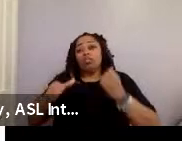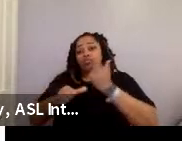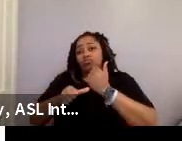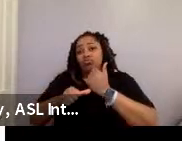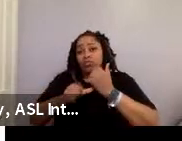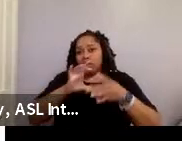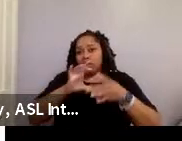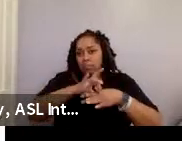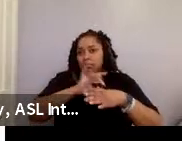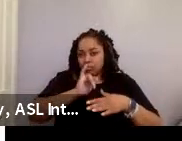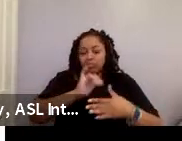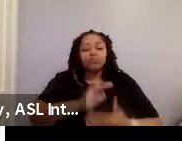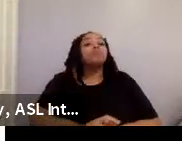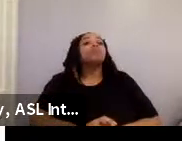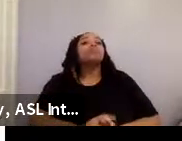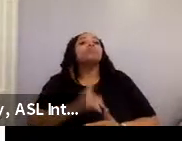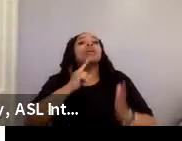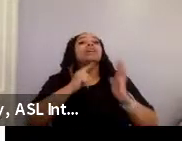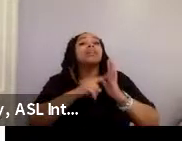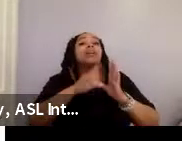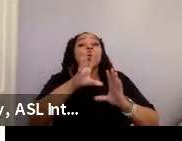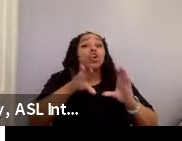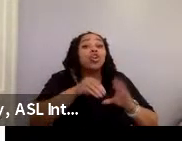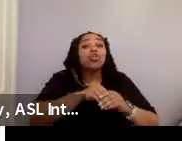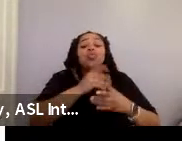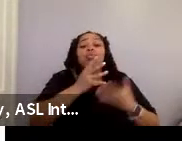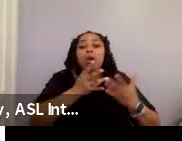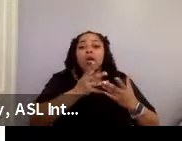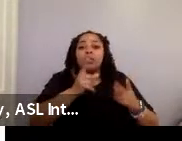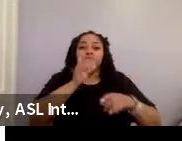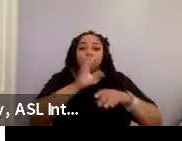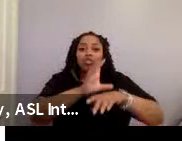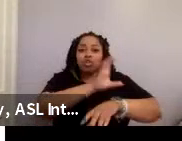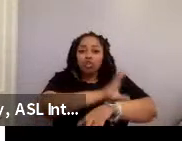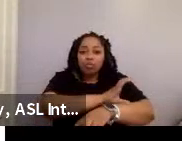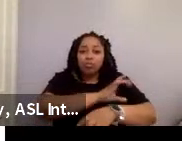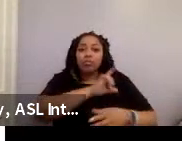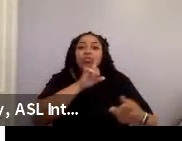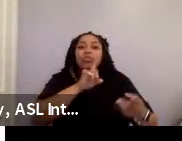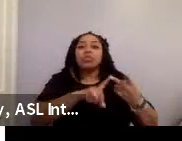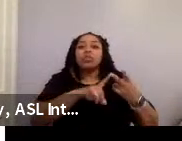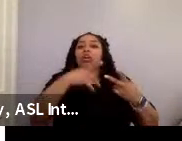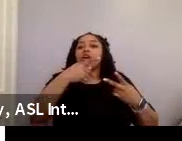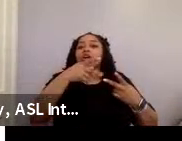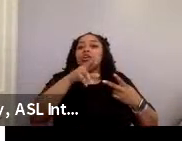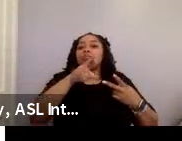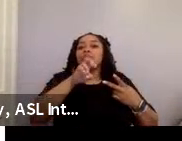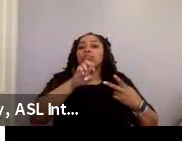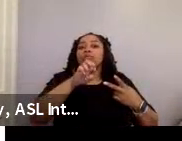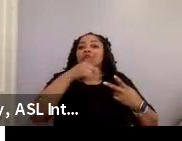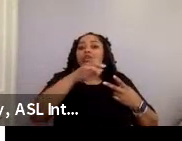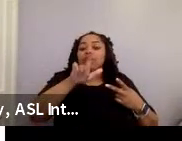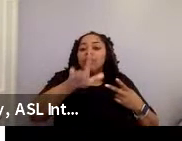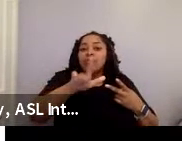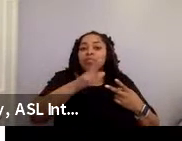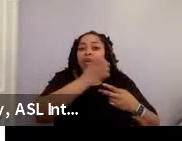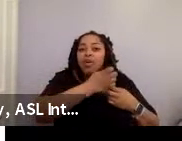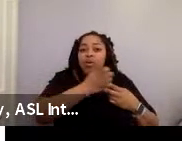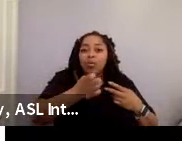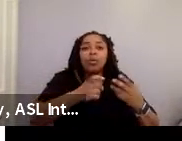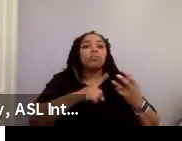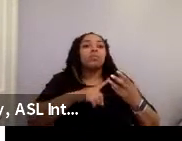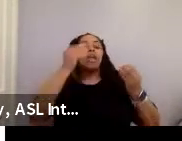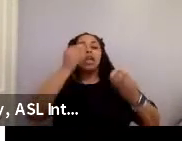content. Examples include, but are not limited to, computers and peripheral equipment, information kiosk and transaction